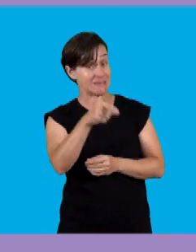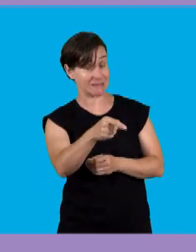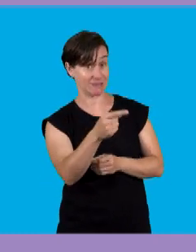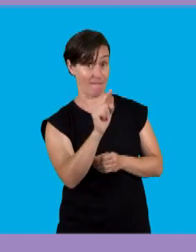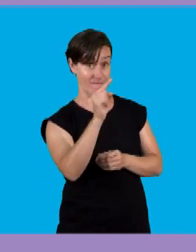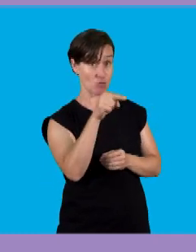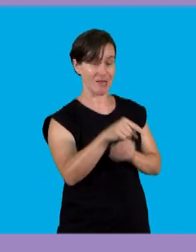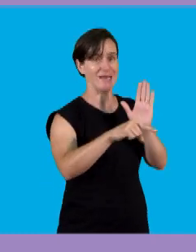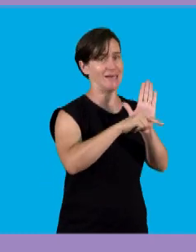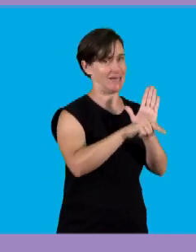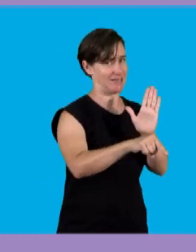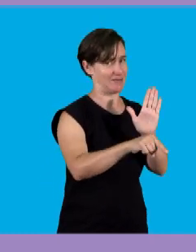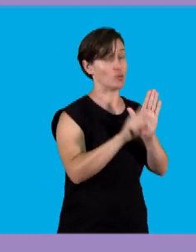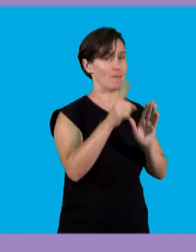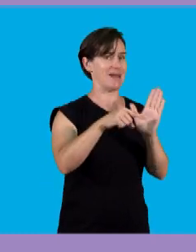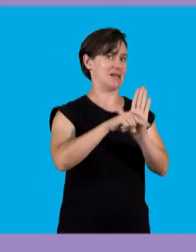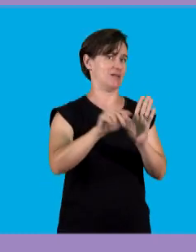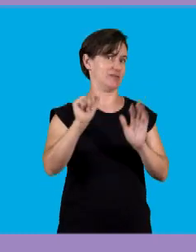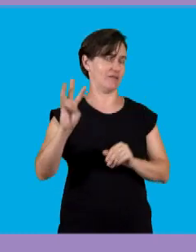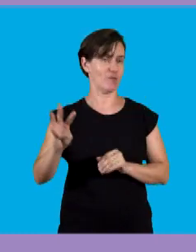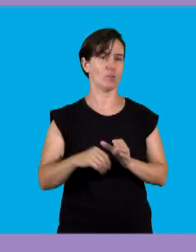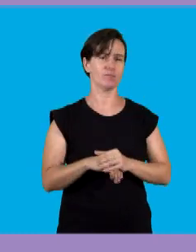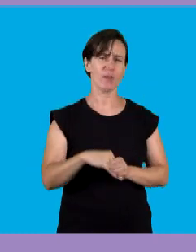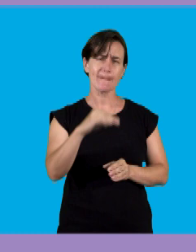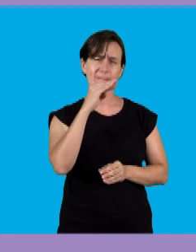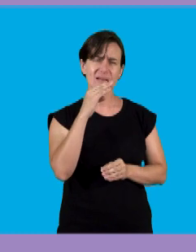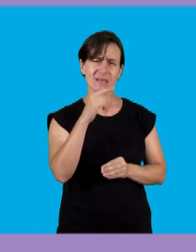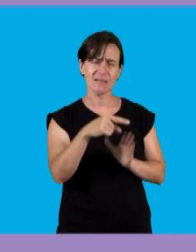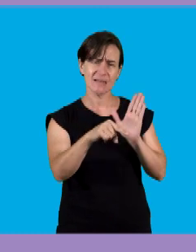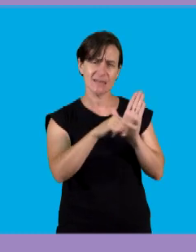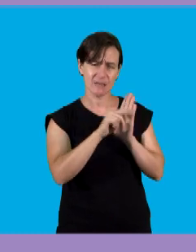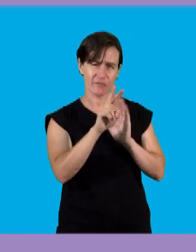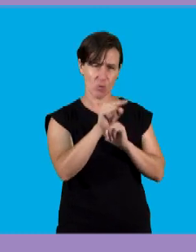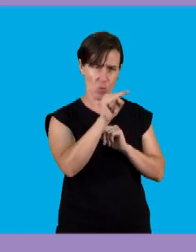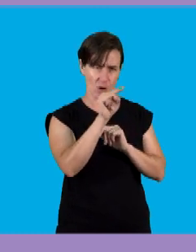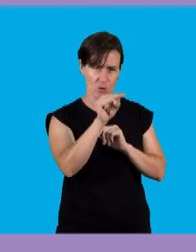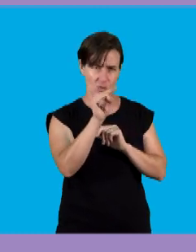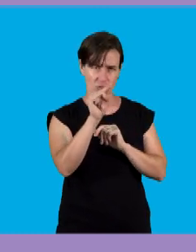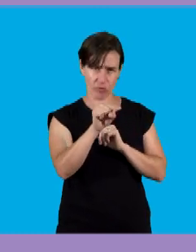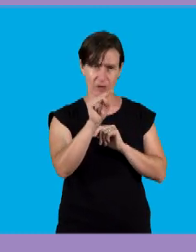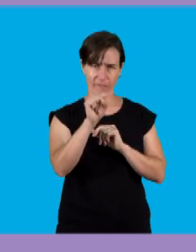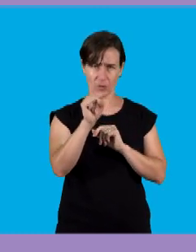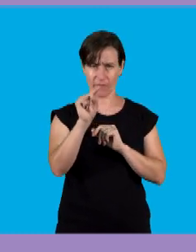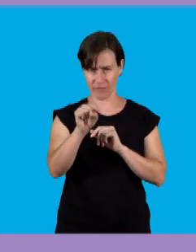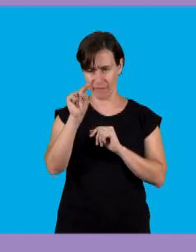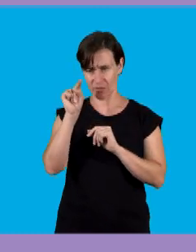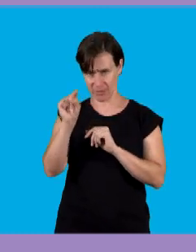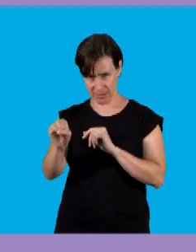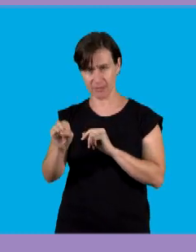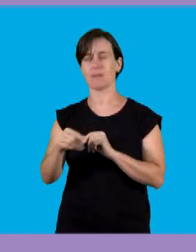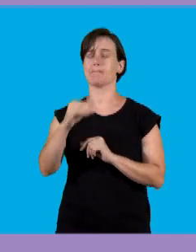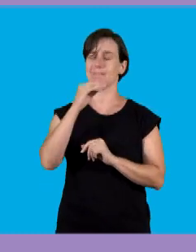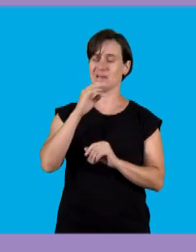negative there. So that is going to be a negative. And we can see that how many times does the 2 appear there? 1, 2, 3, 4,